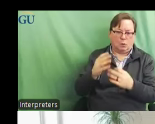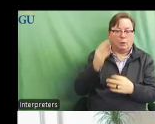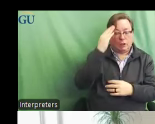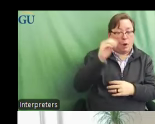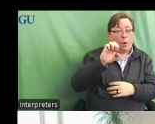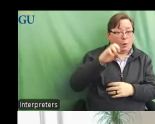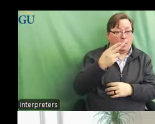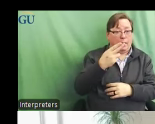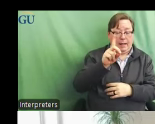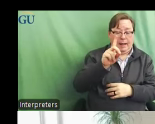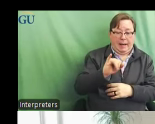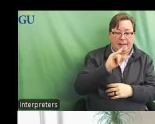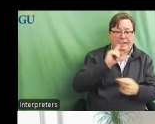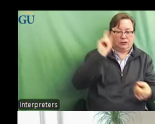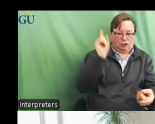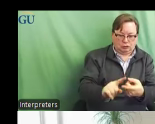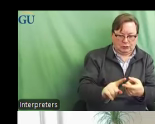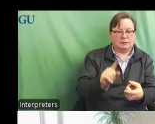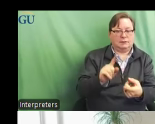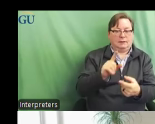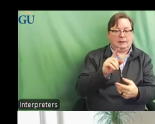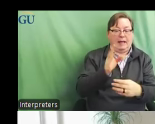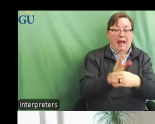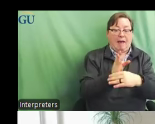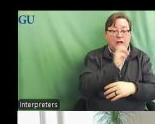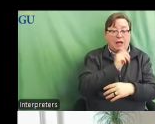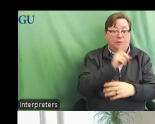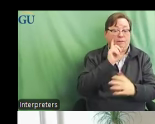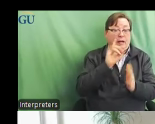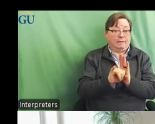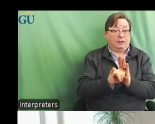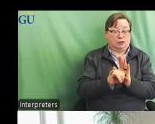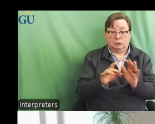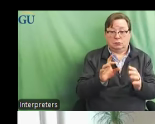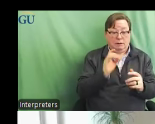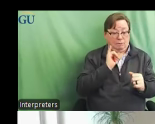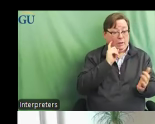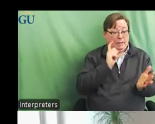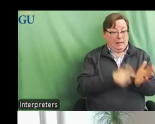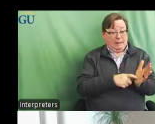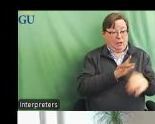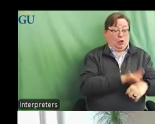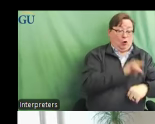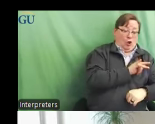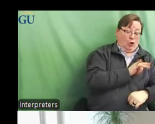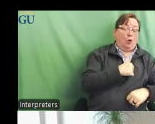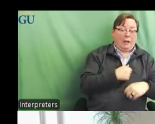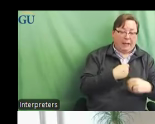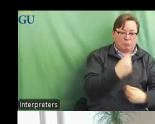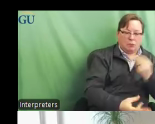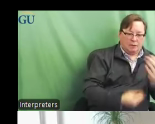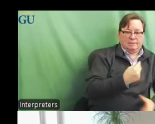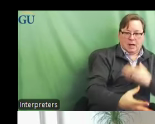the average age of identification. And if we decrease the age of identification, we can provide the supports through